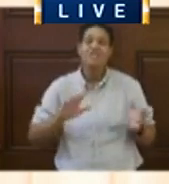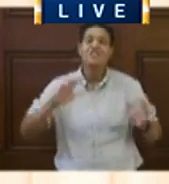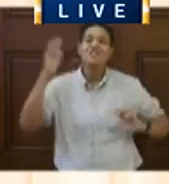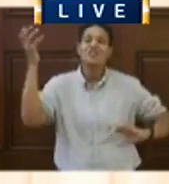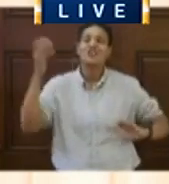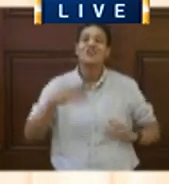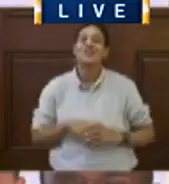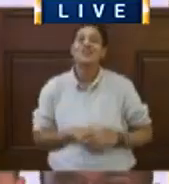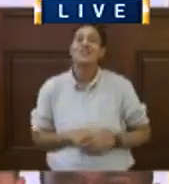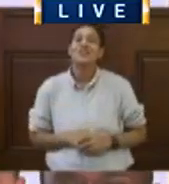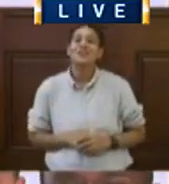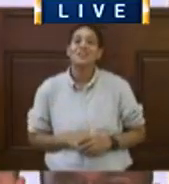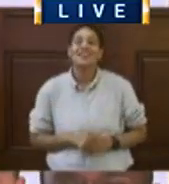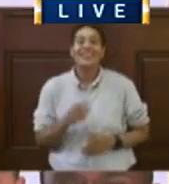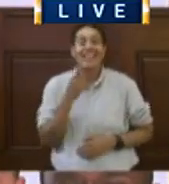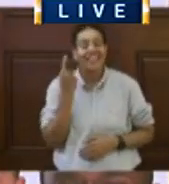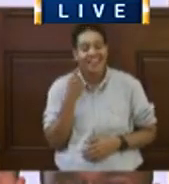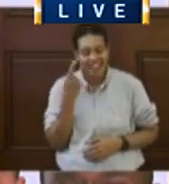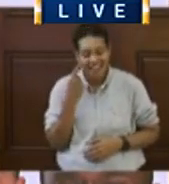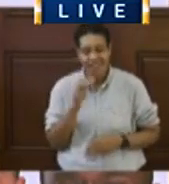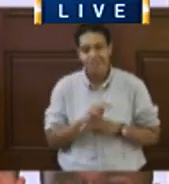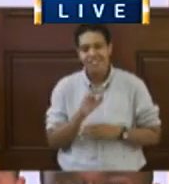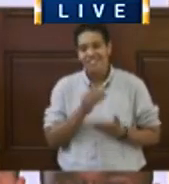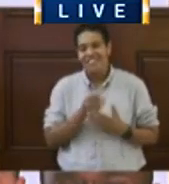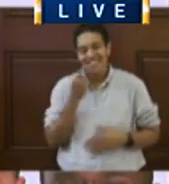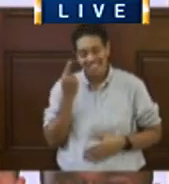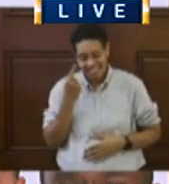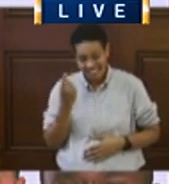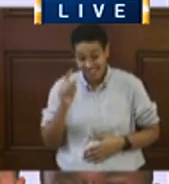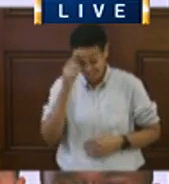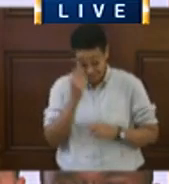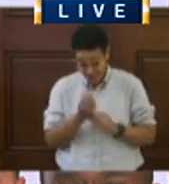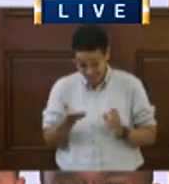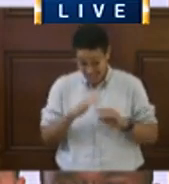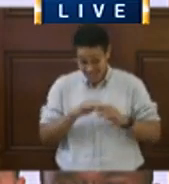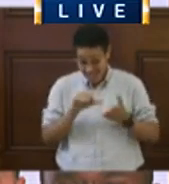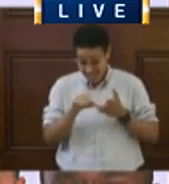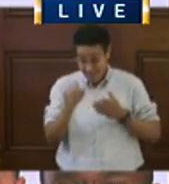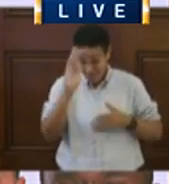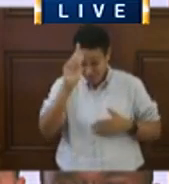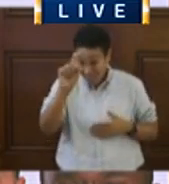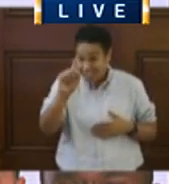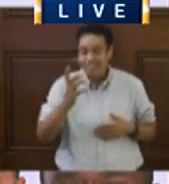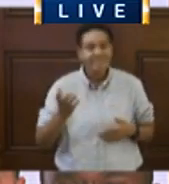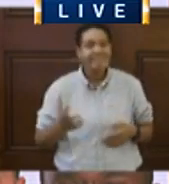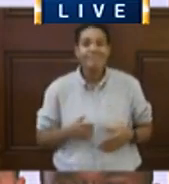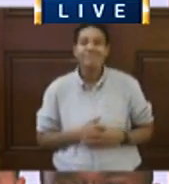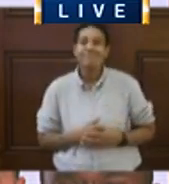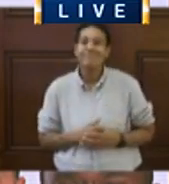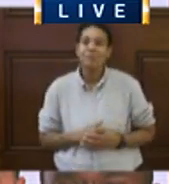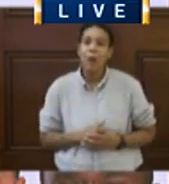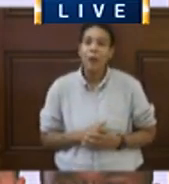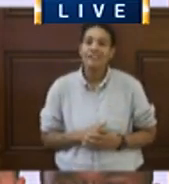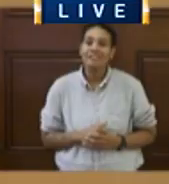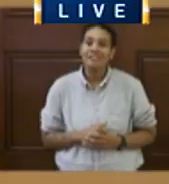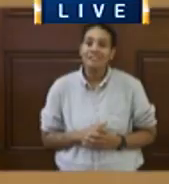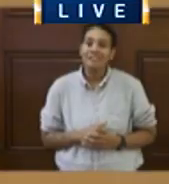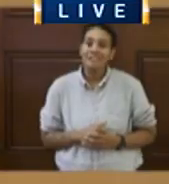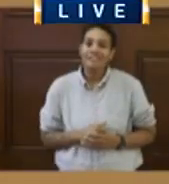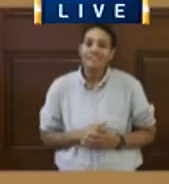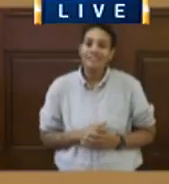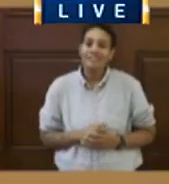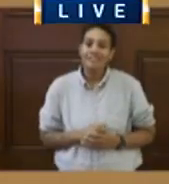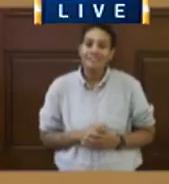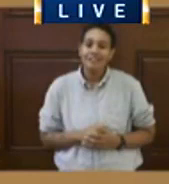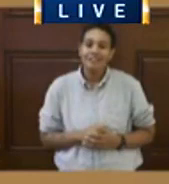know what? That's an interesting question. We will learn a lot about Jamaica during